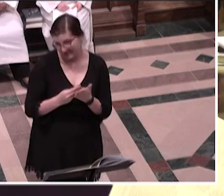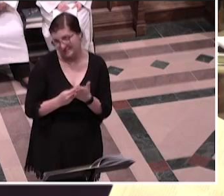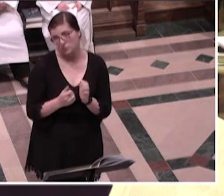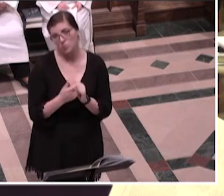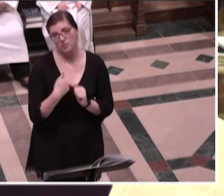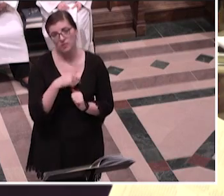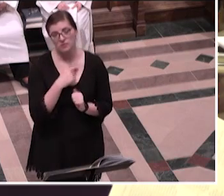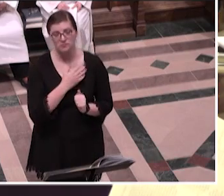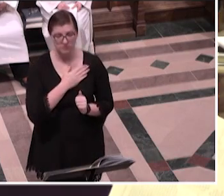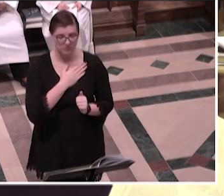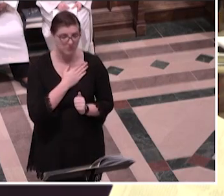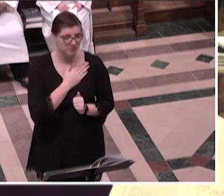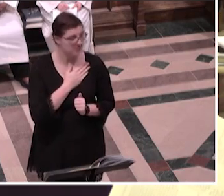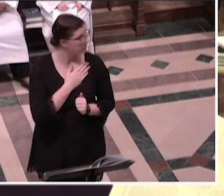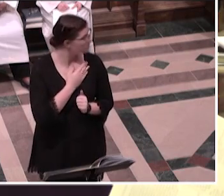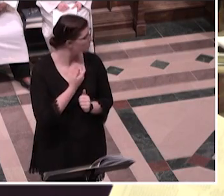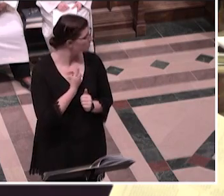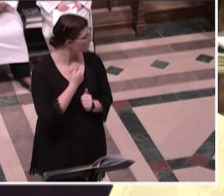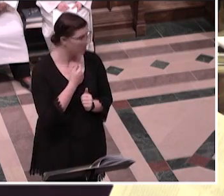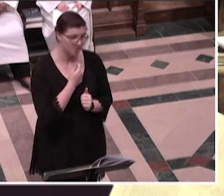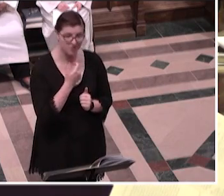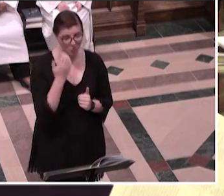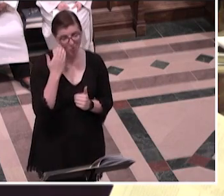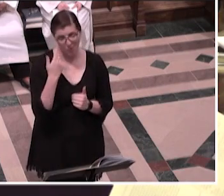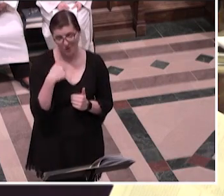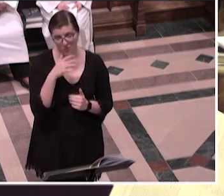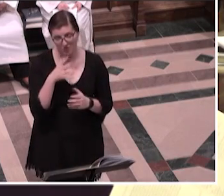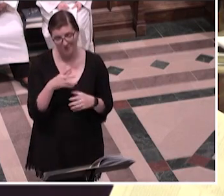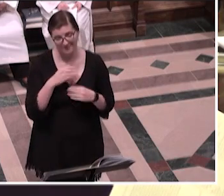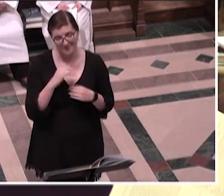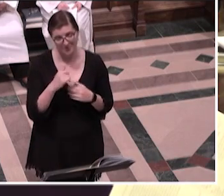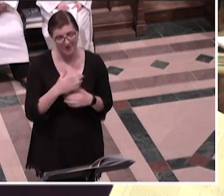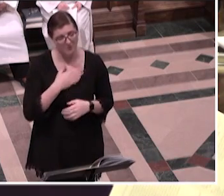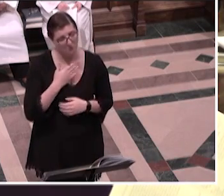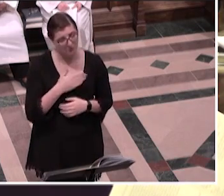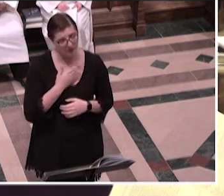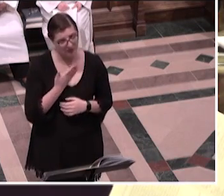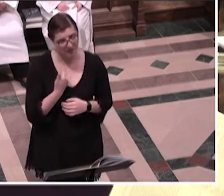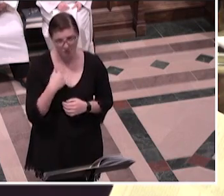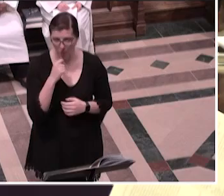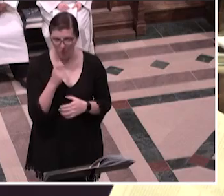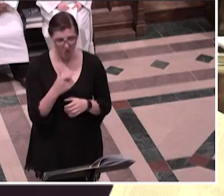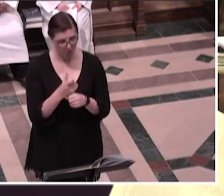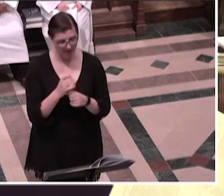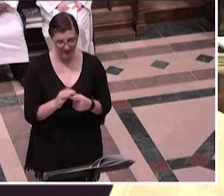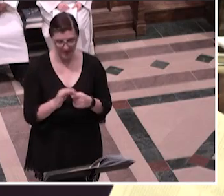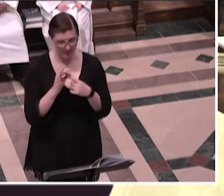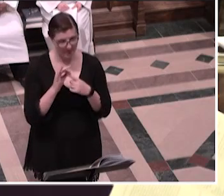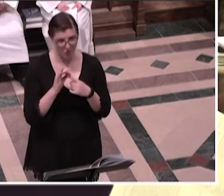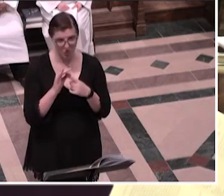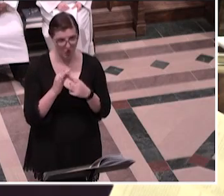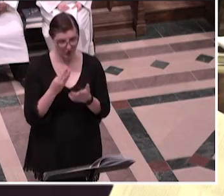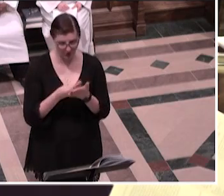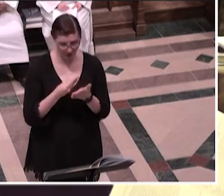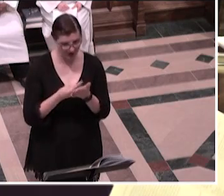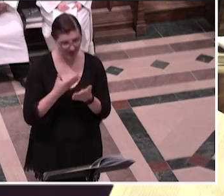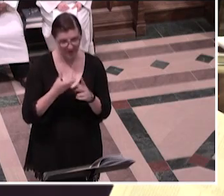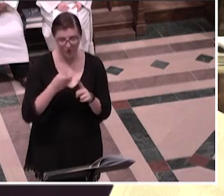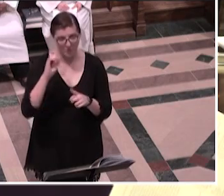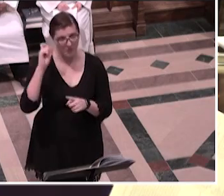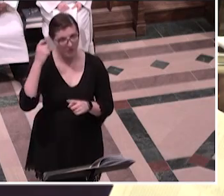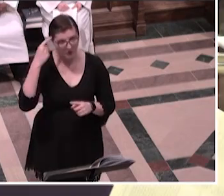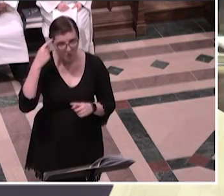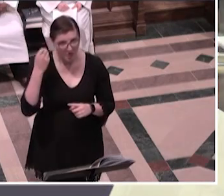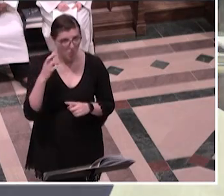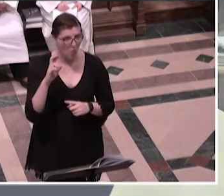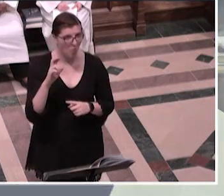would receive that with joy. The cathedral does not receive any special funding from the government or from the